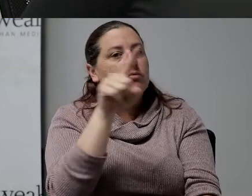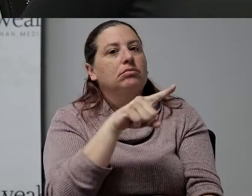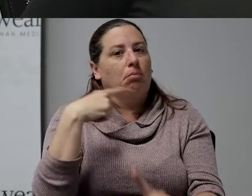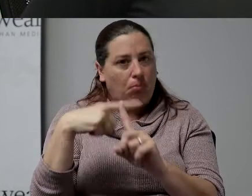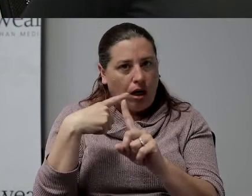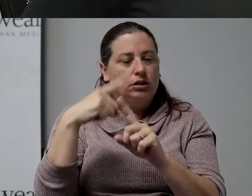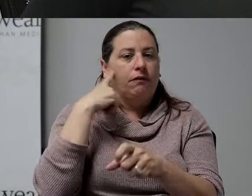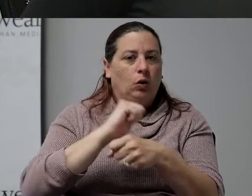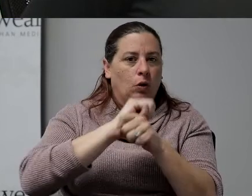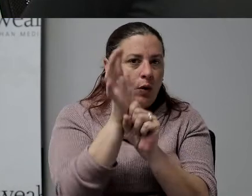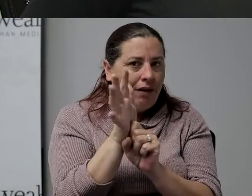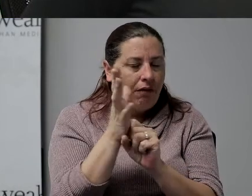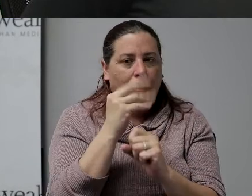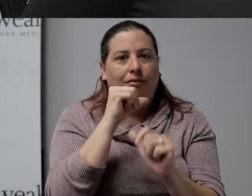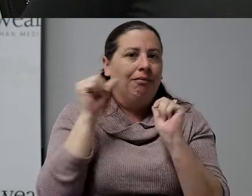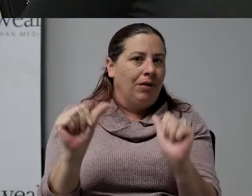to test anybody else.